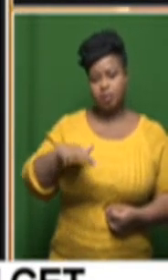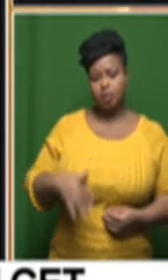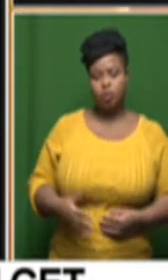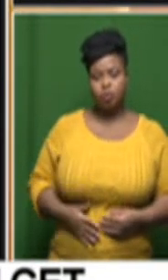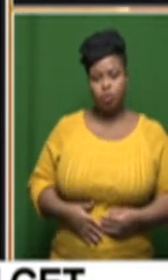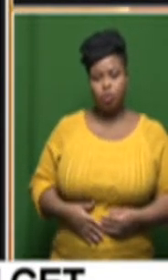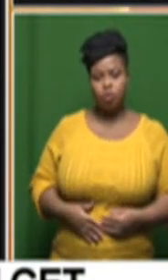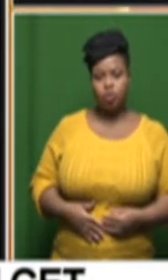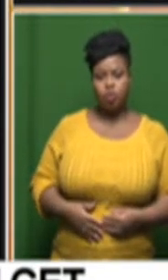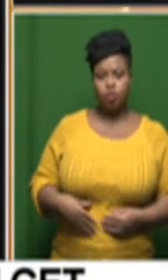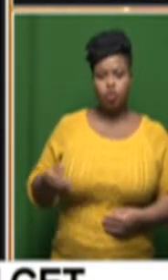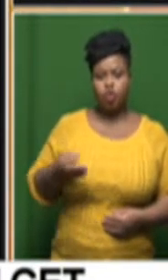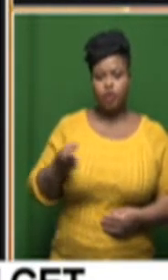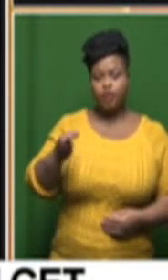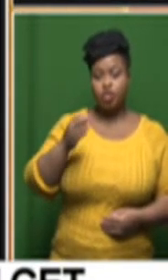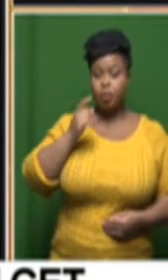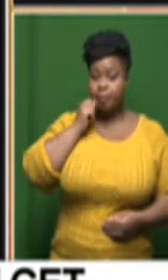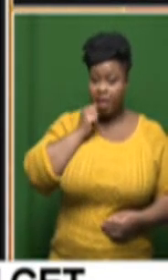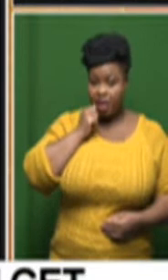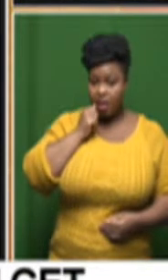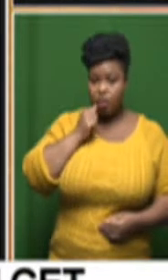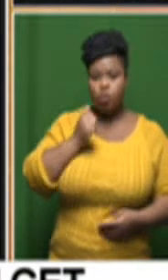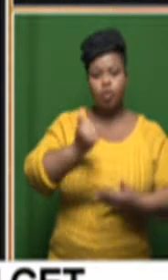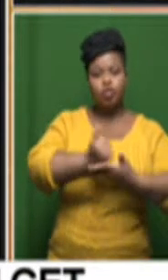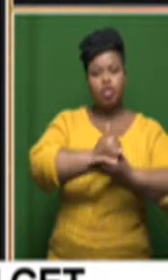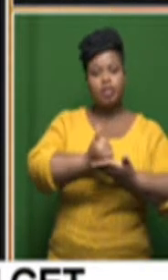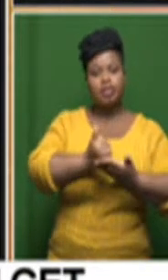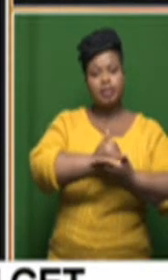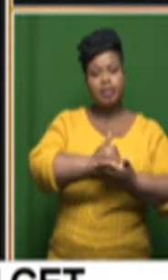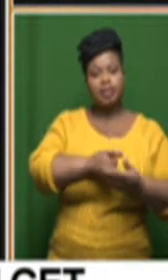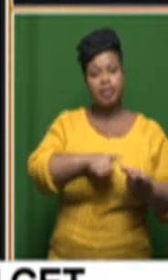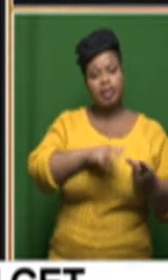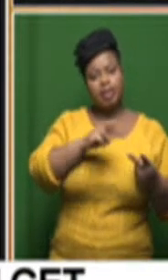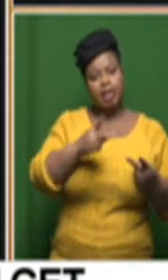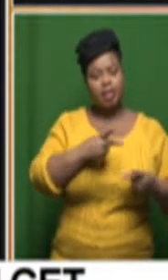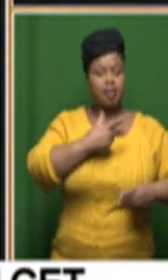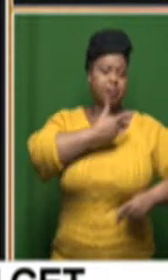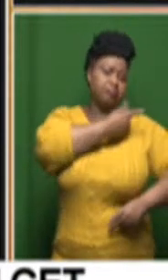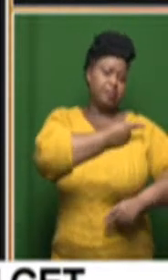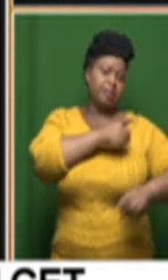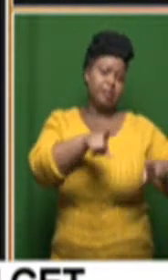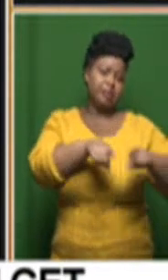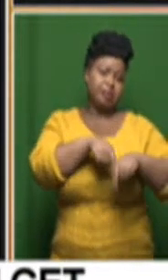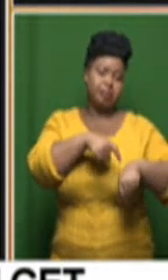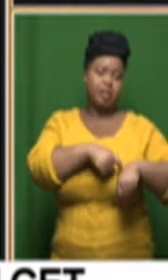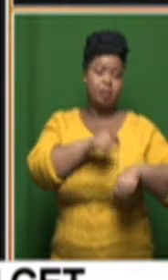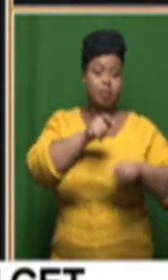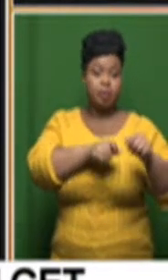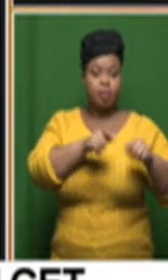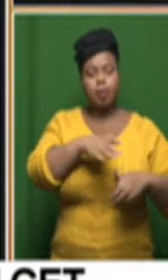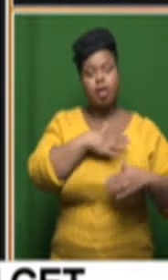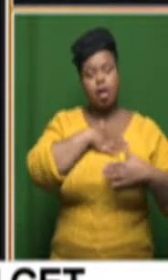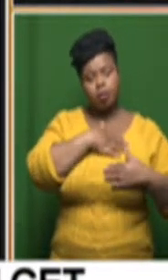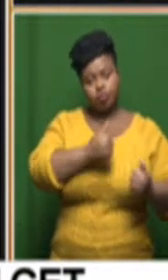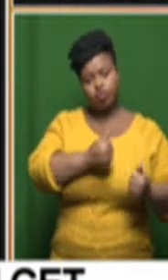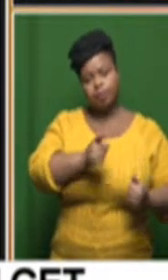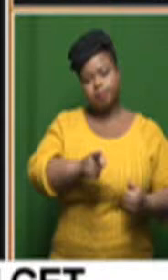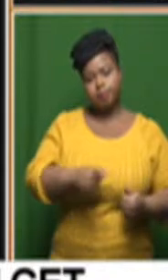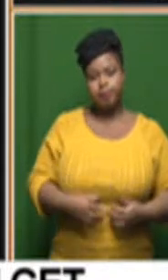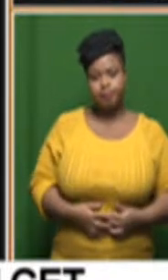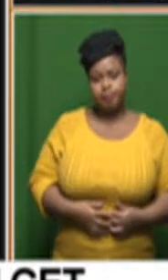in Struisbaai. While they're registering, the others are being vaccinated. And the people really appreciate